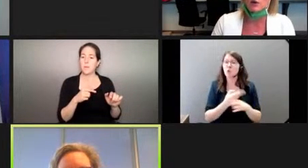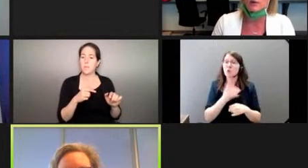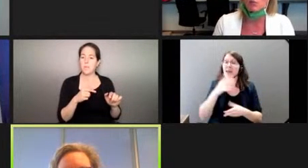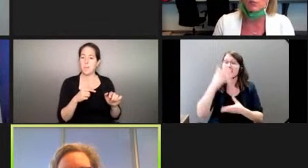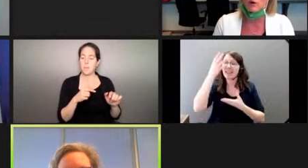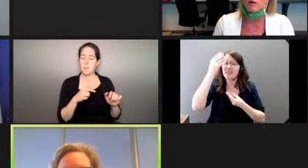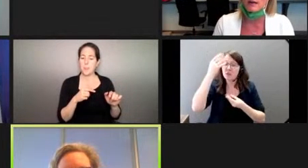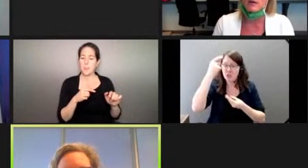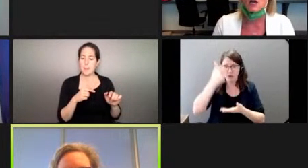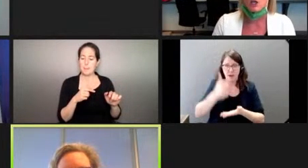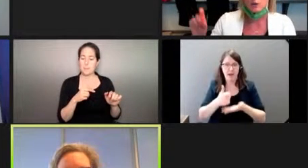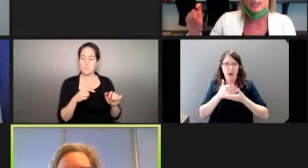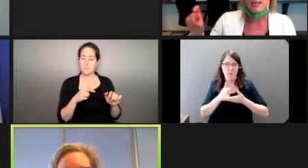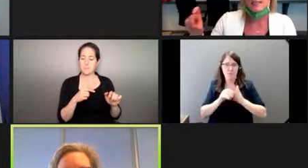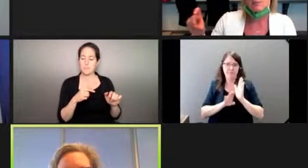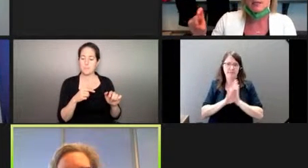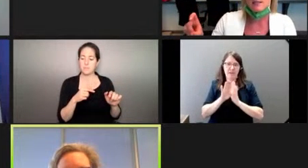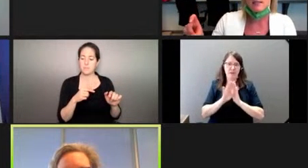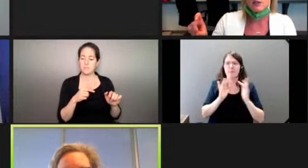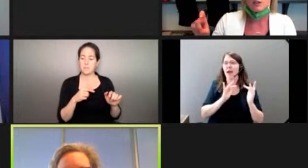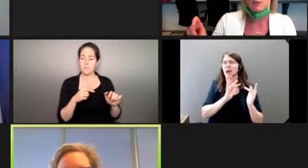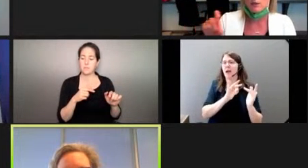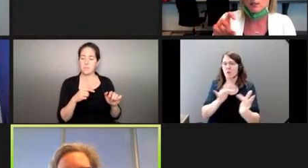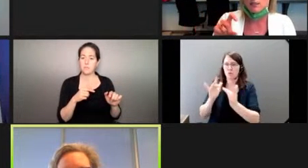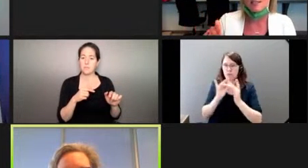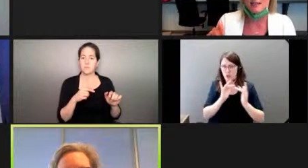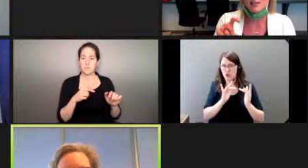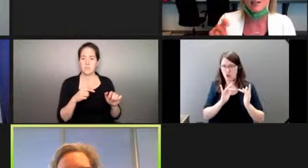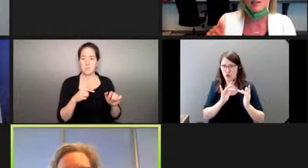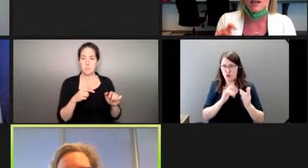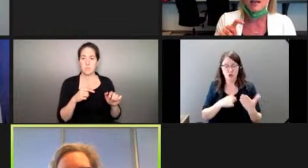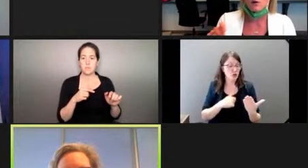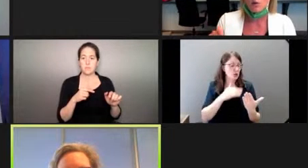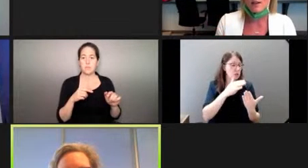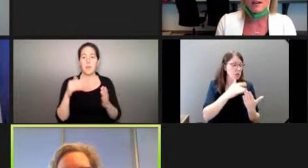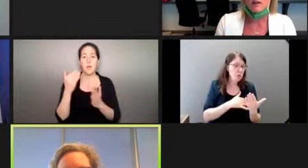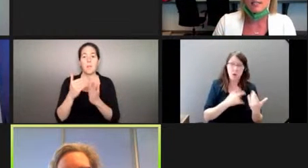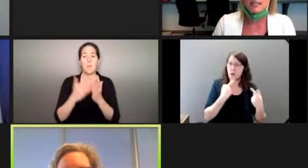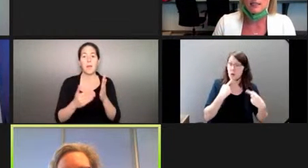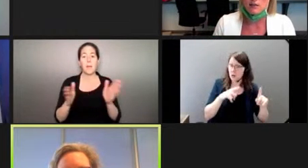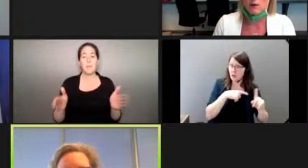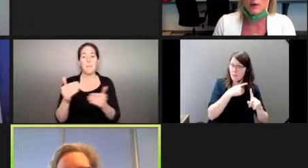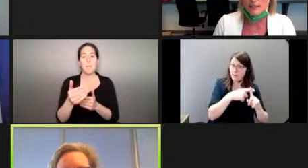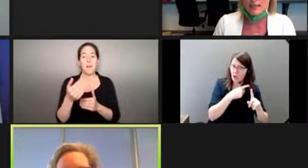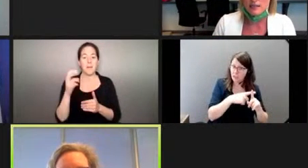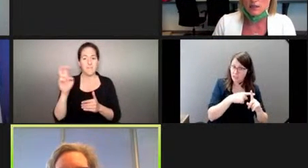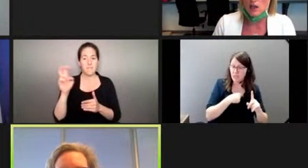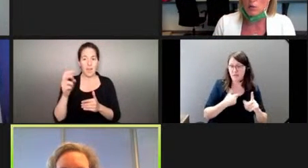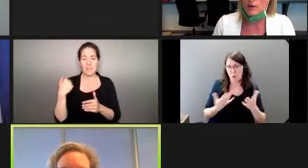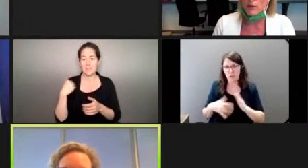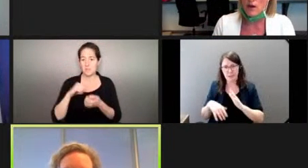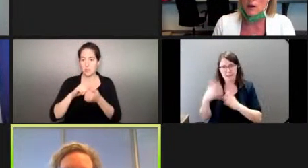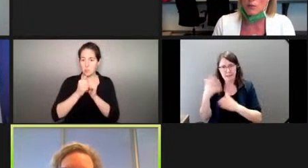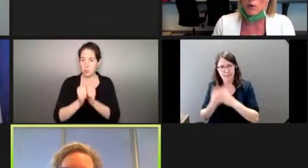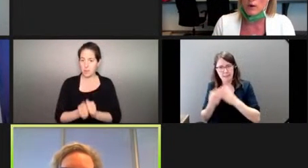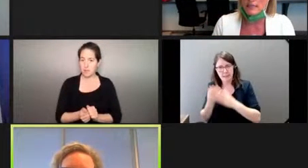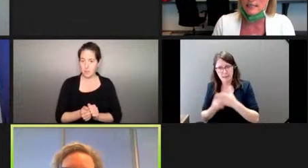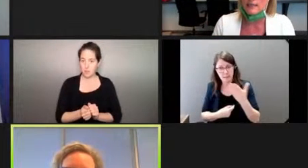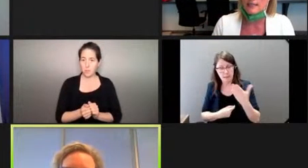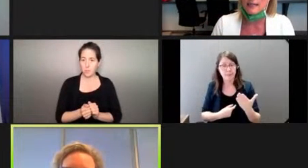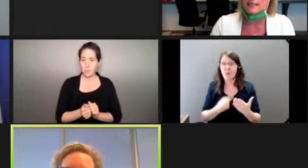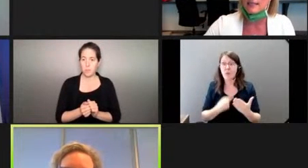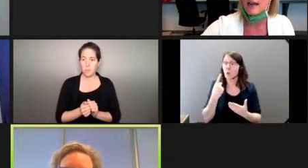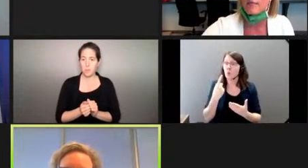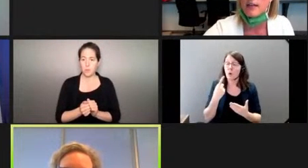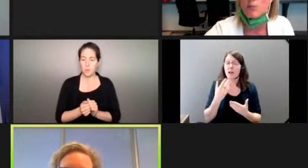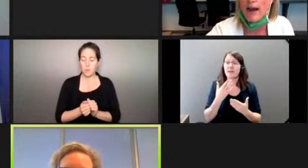to the Green Bin program. So taking some insight in terms of the success, and one of the areas that resonated a lot with residents